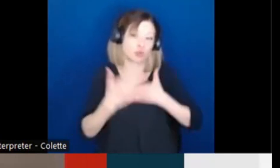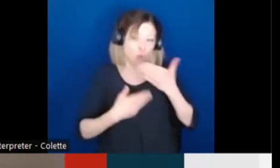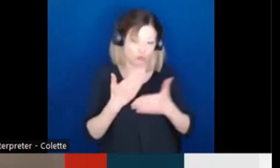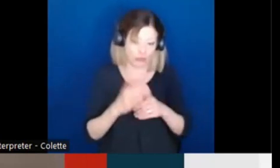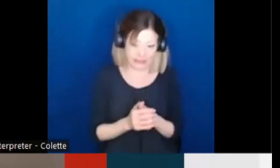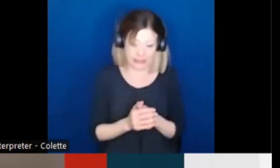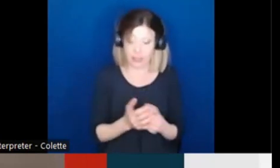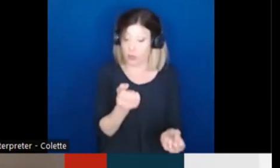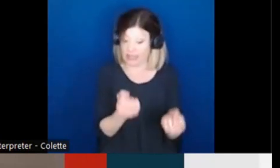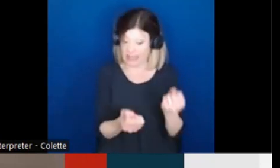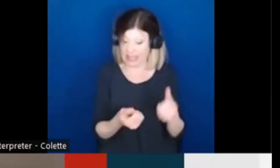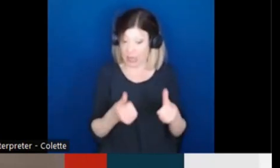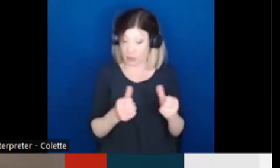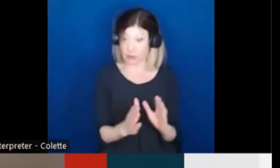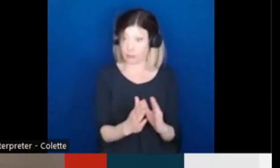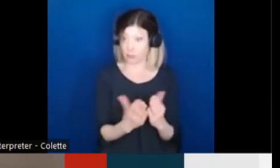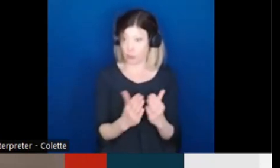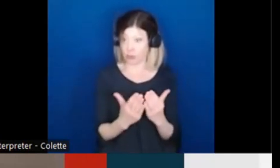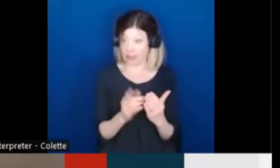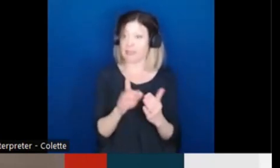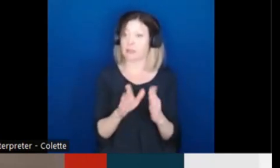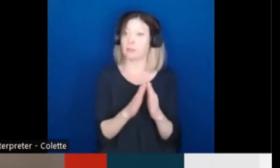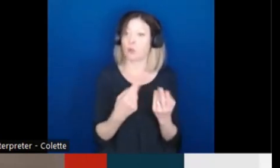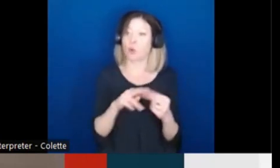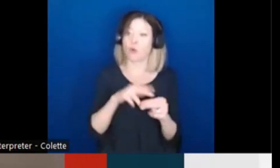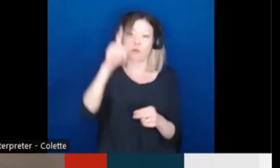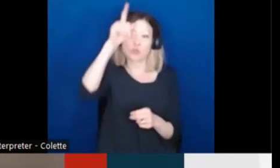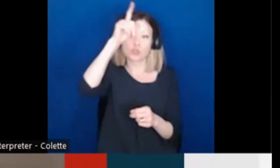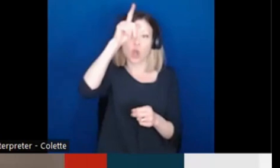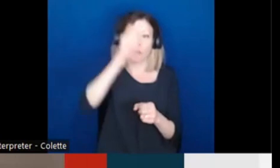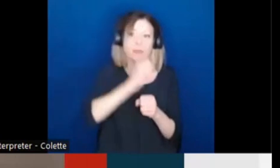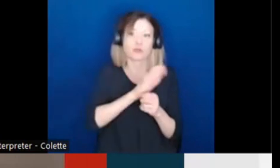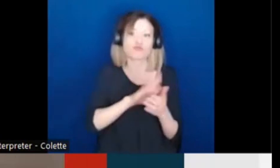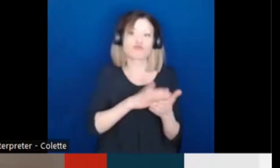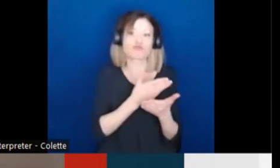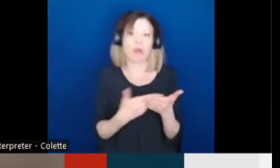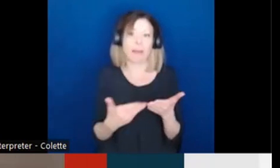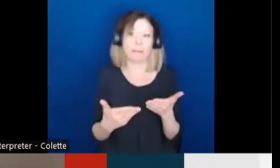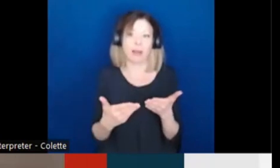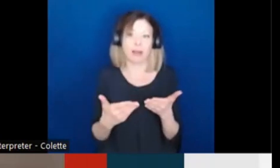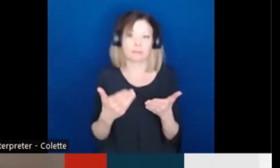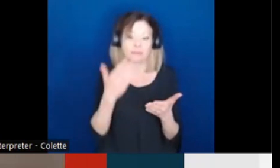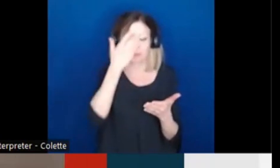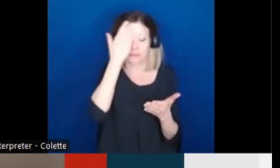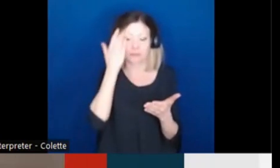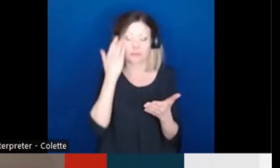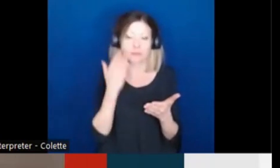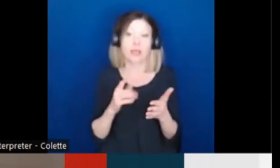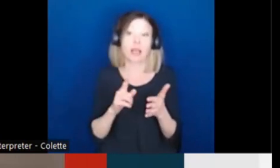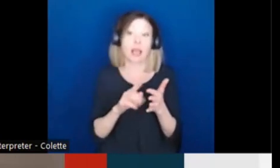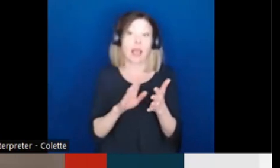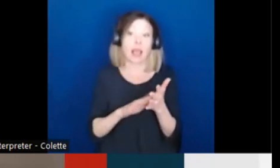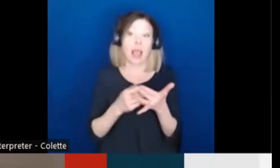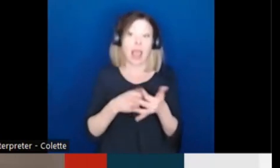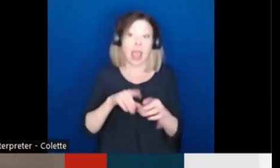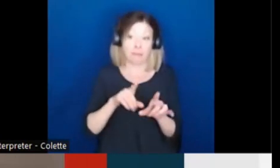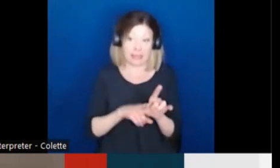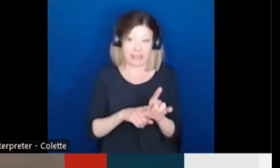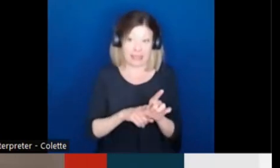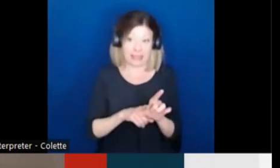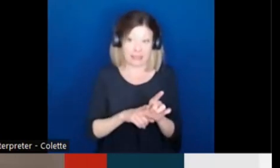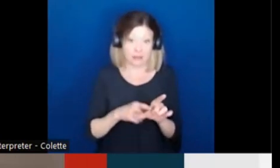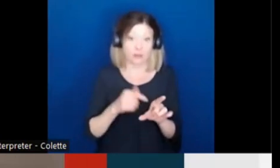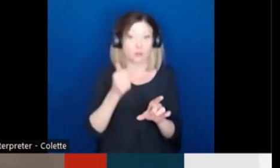book open there, and it's a book of German grammar. And we know that Emily was the